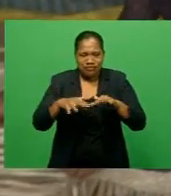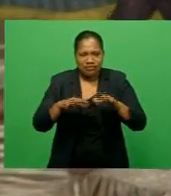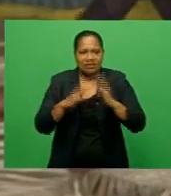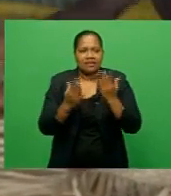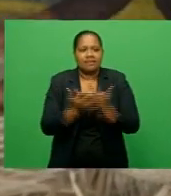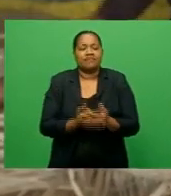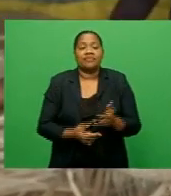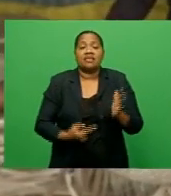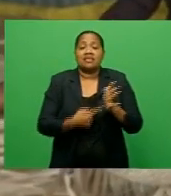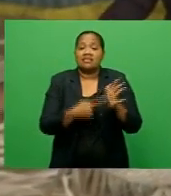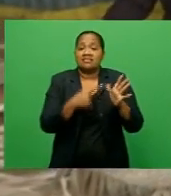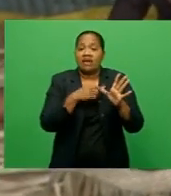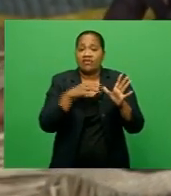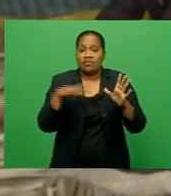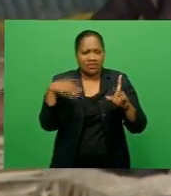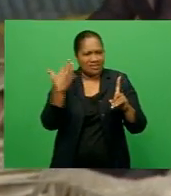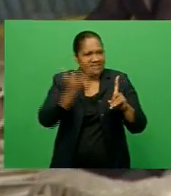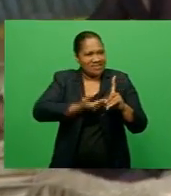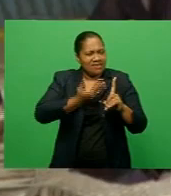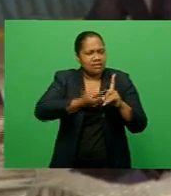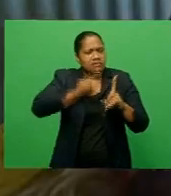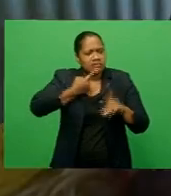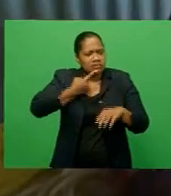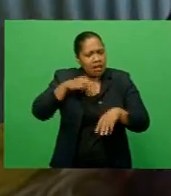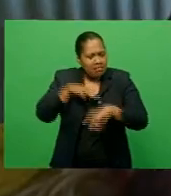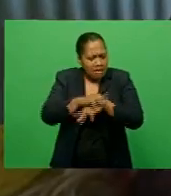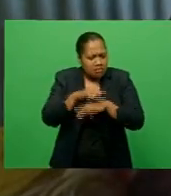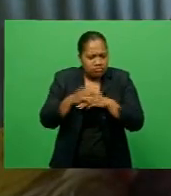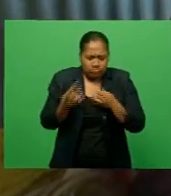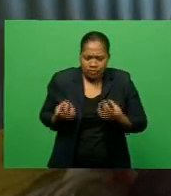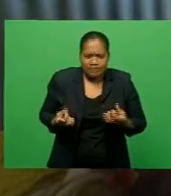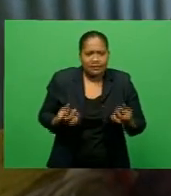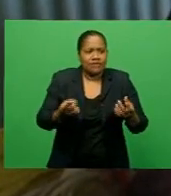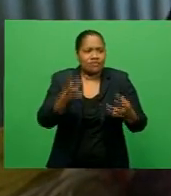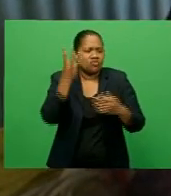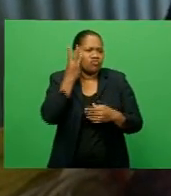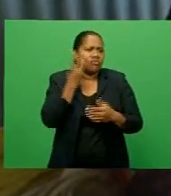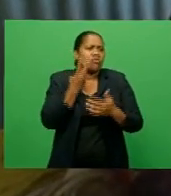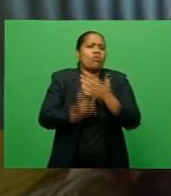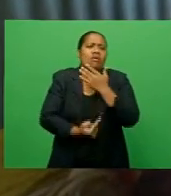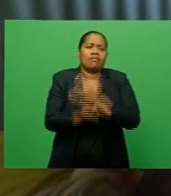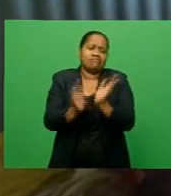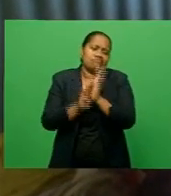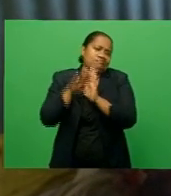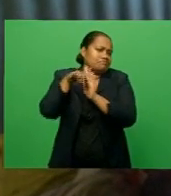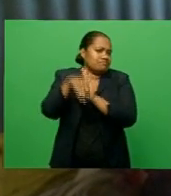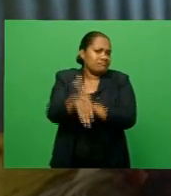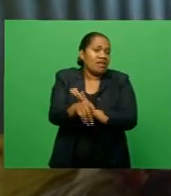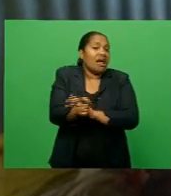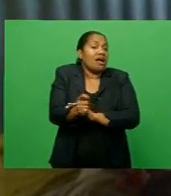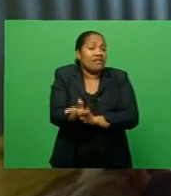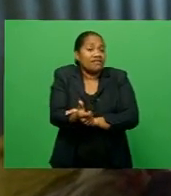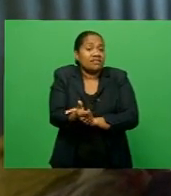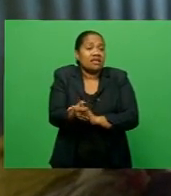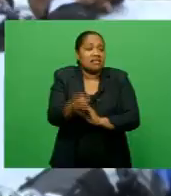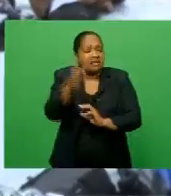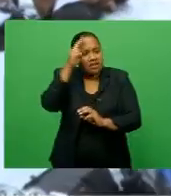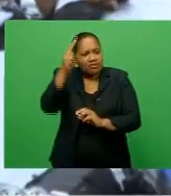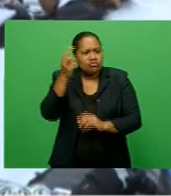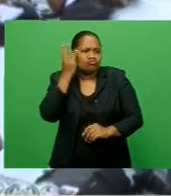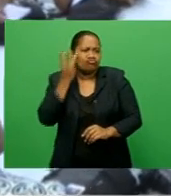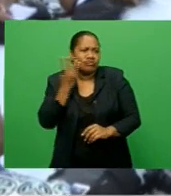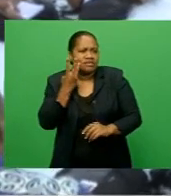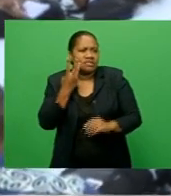Taringudi Penny says months of preparation for these women have gone down the drain after the National Women's Expo was called off.